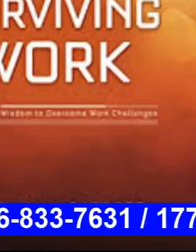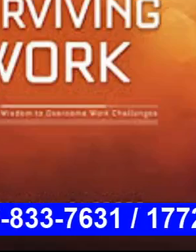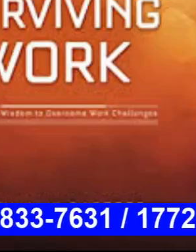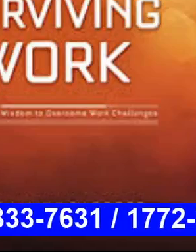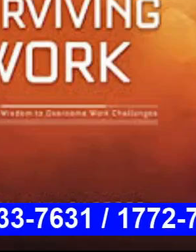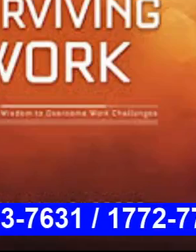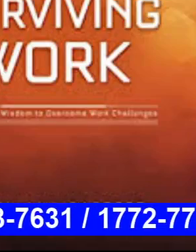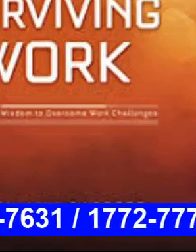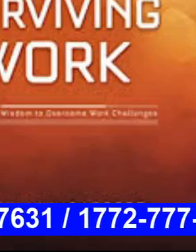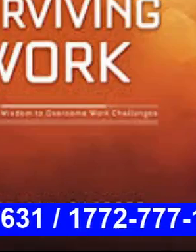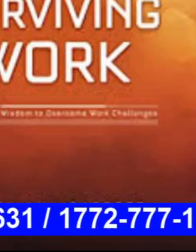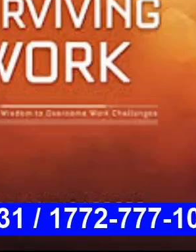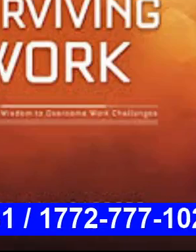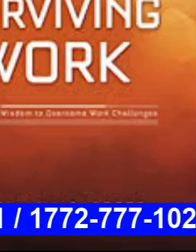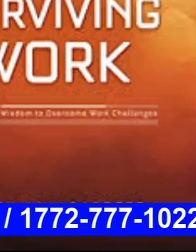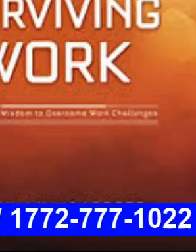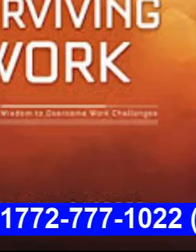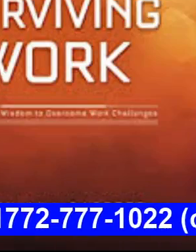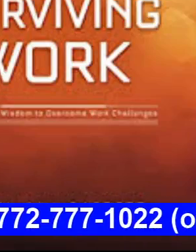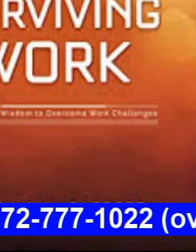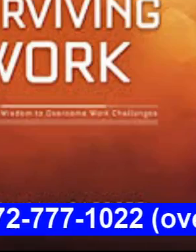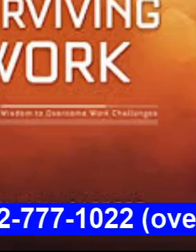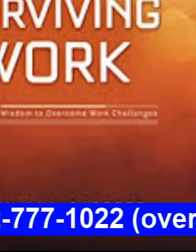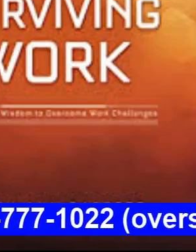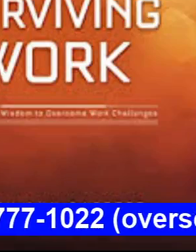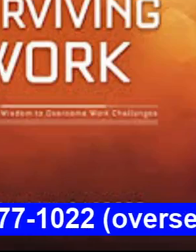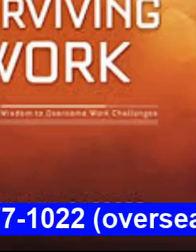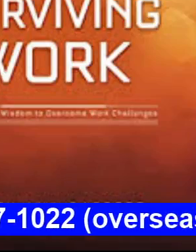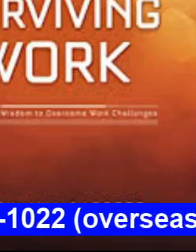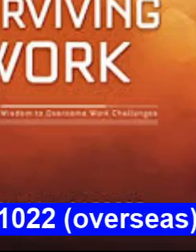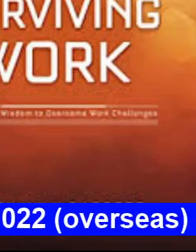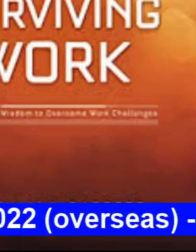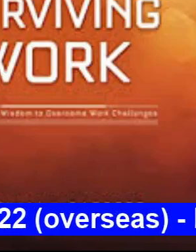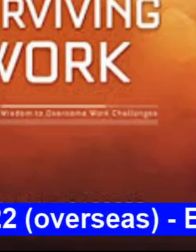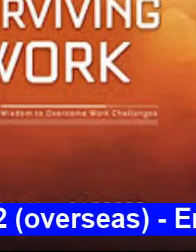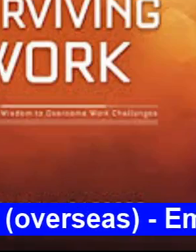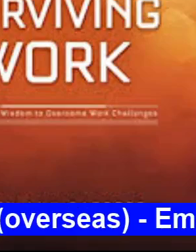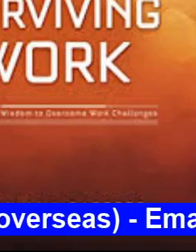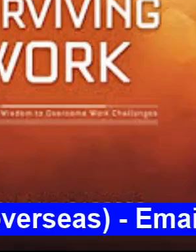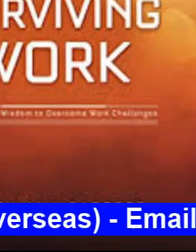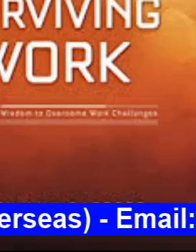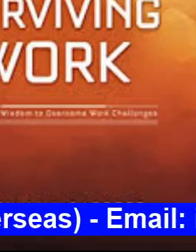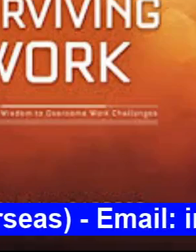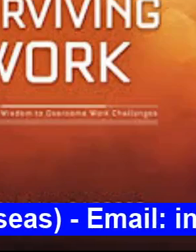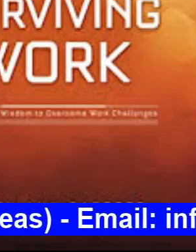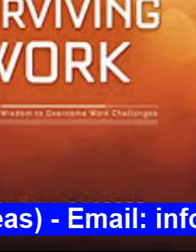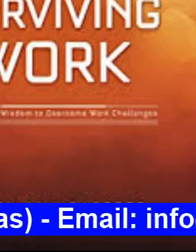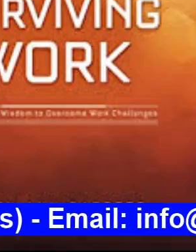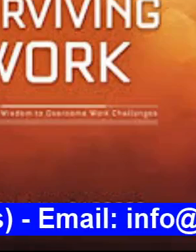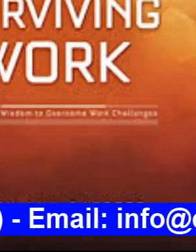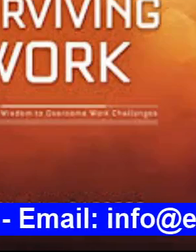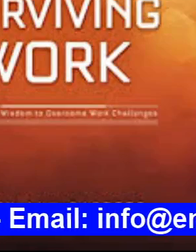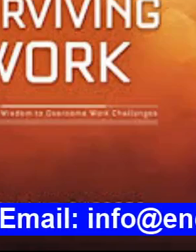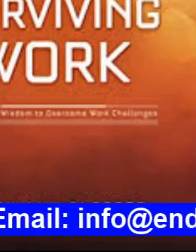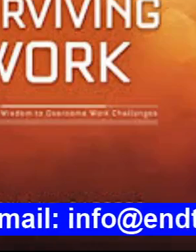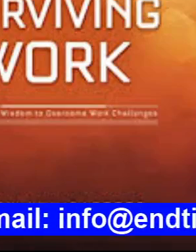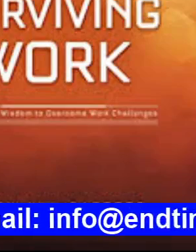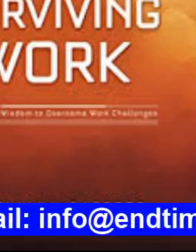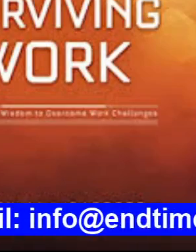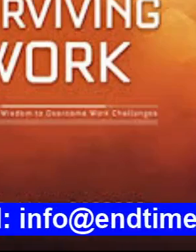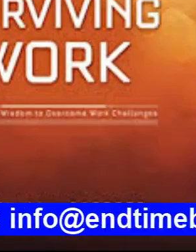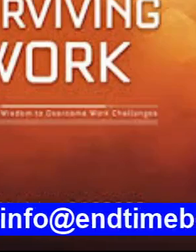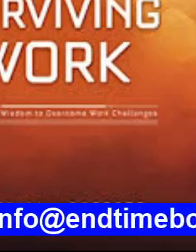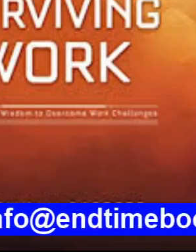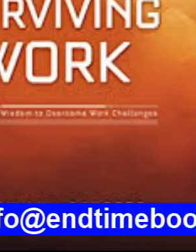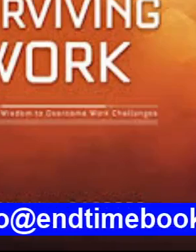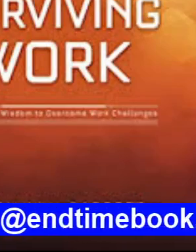Surviving Work. Yes, so Surviving Work. It is being shown on the screen. Surviving Work. It